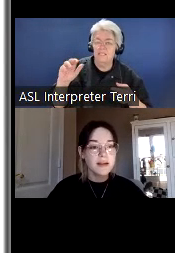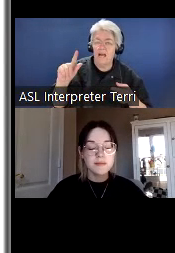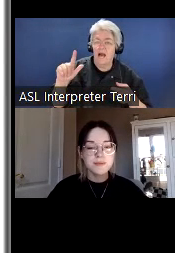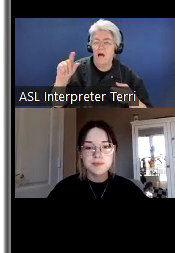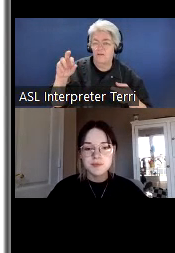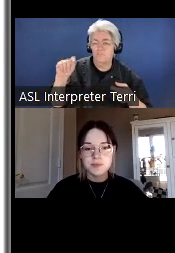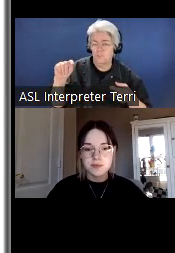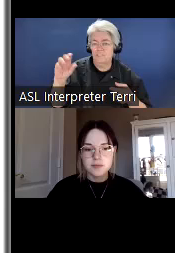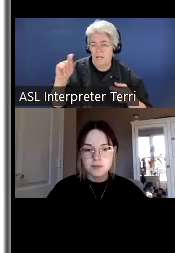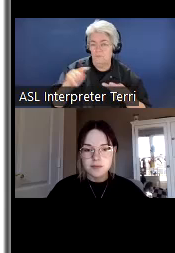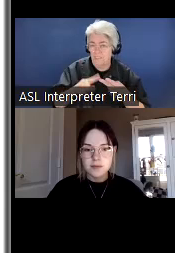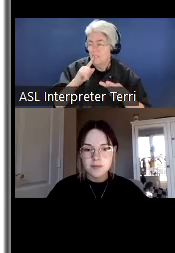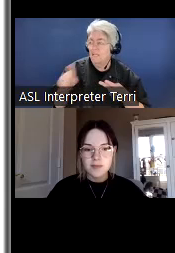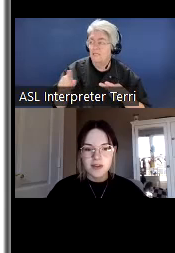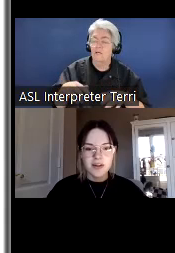that's amazing.